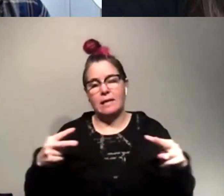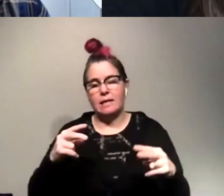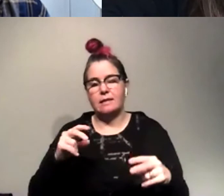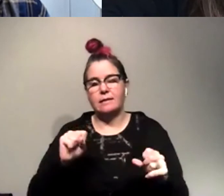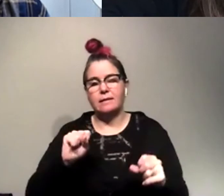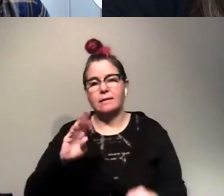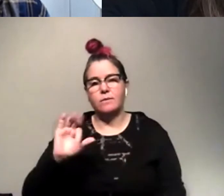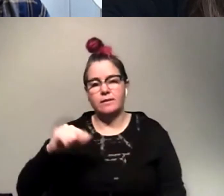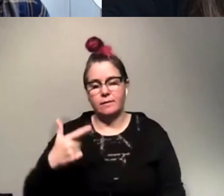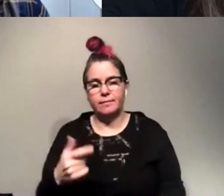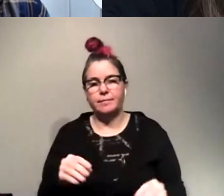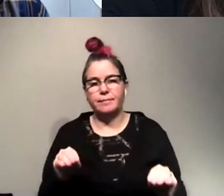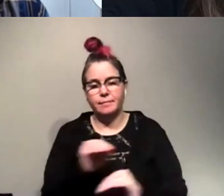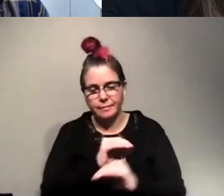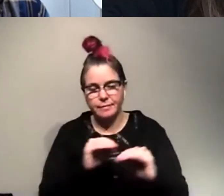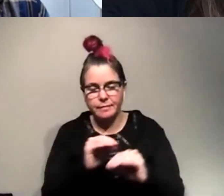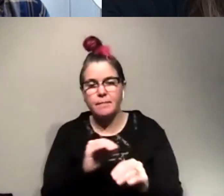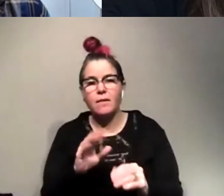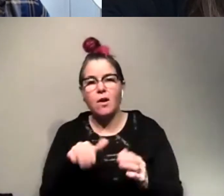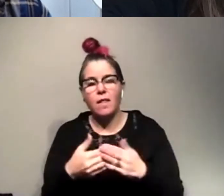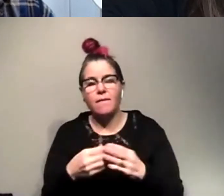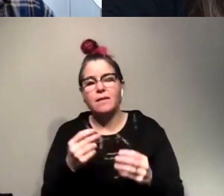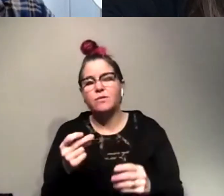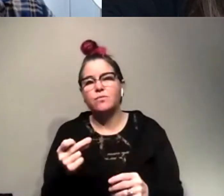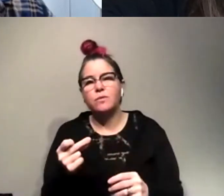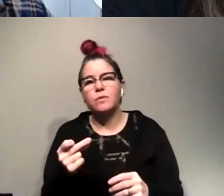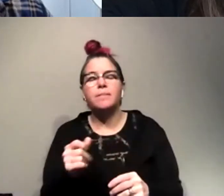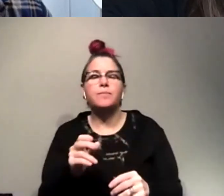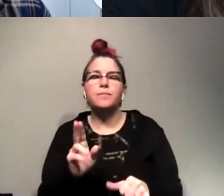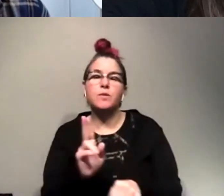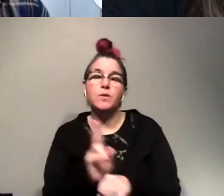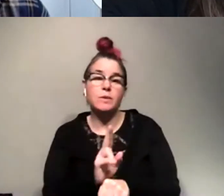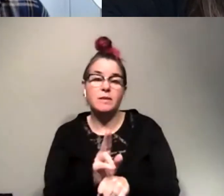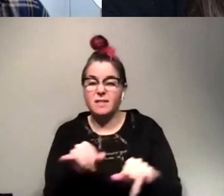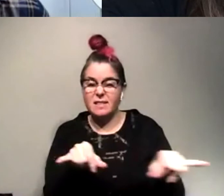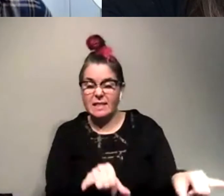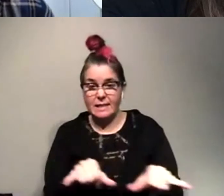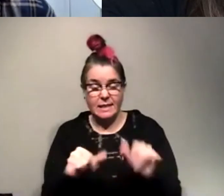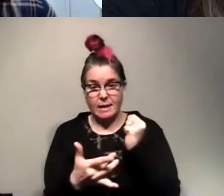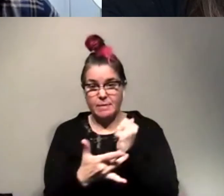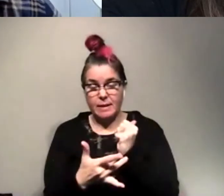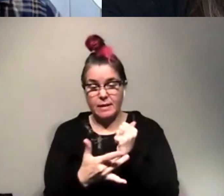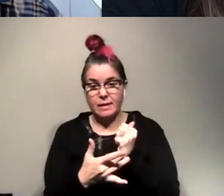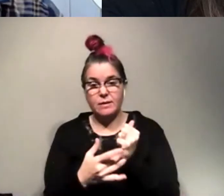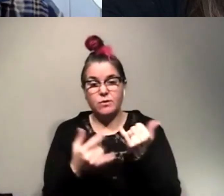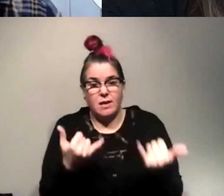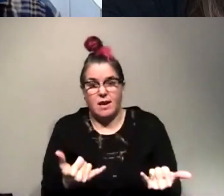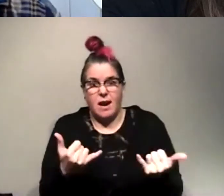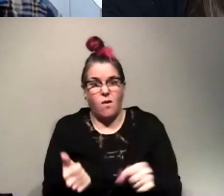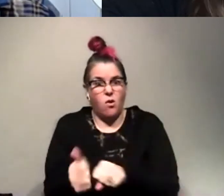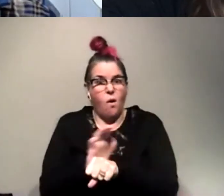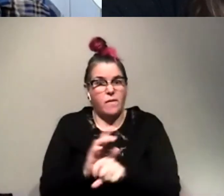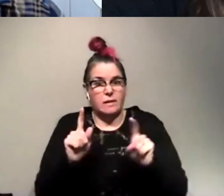So all of these so it's using some of actually very similar techniques to what's being used for COVID